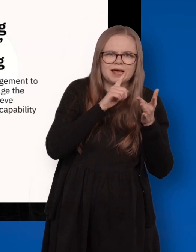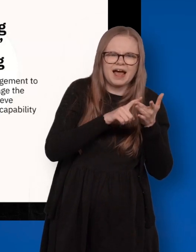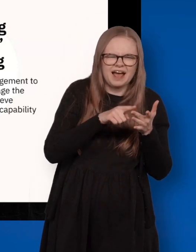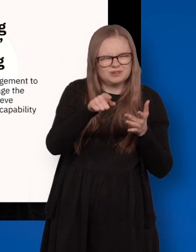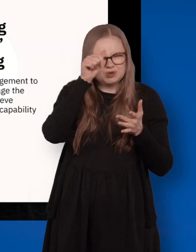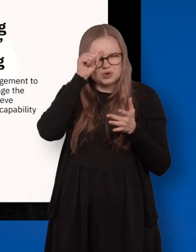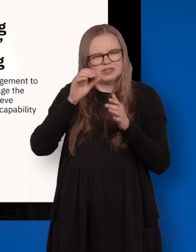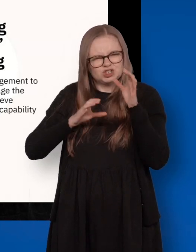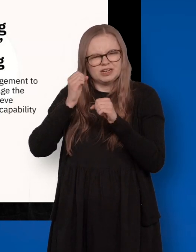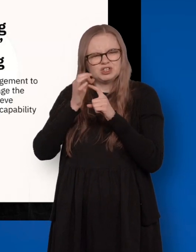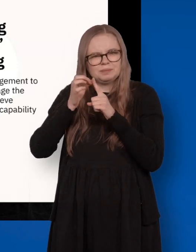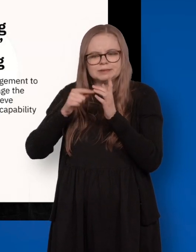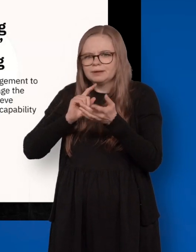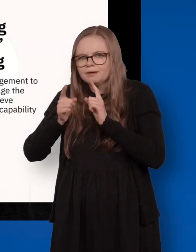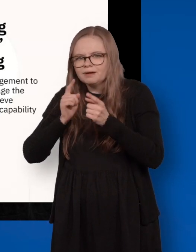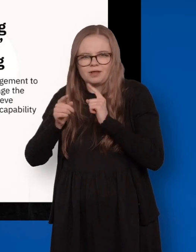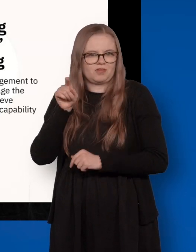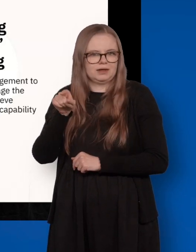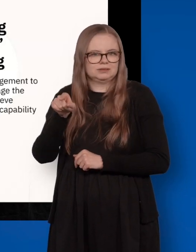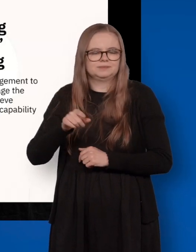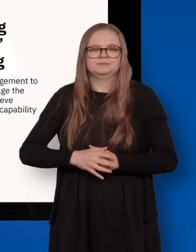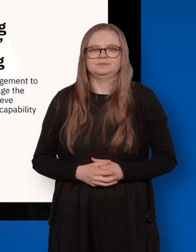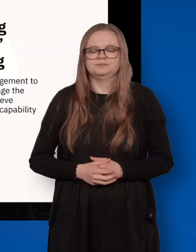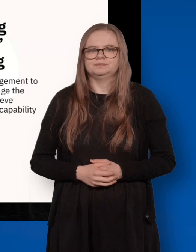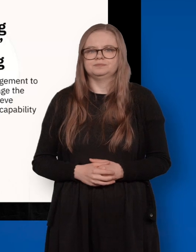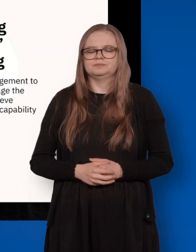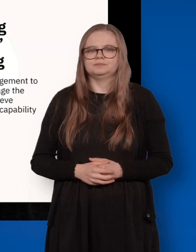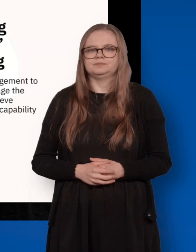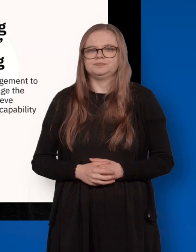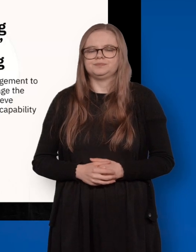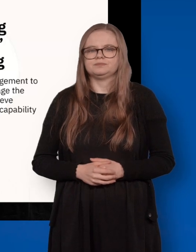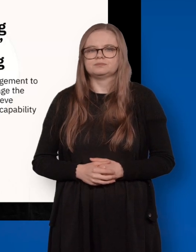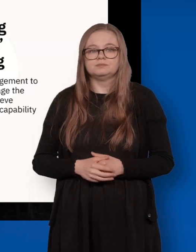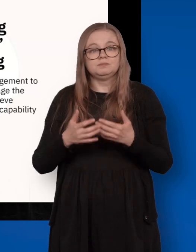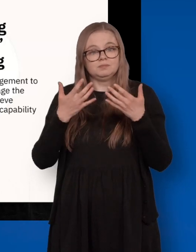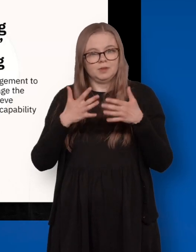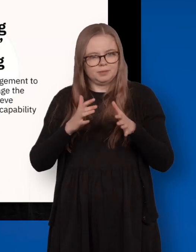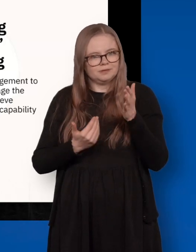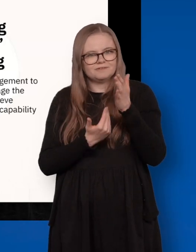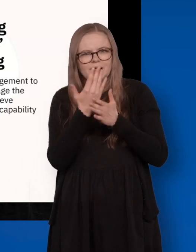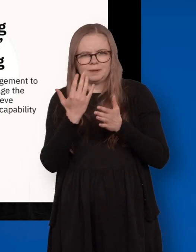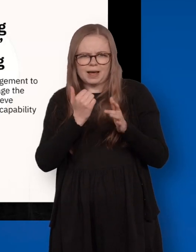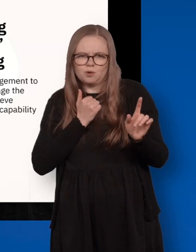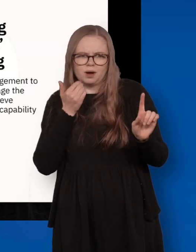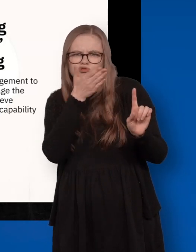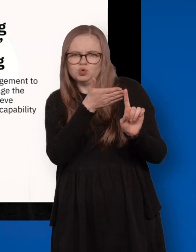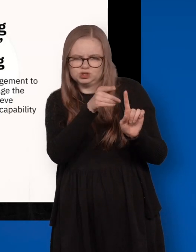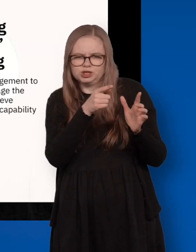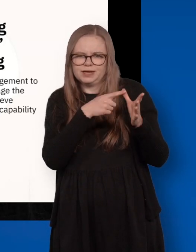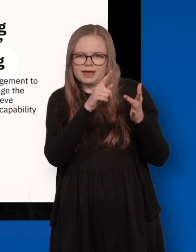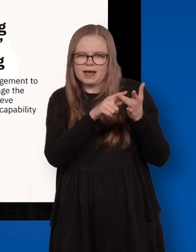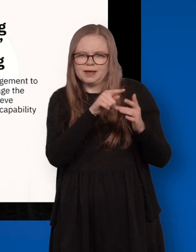thing you're talking to on ChatGPT, basically. So we've developed an approach to AI that sort